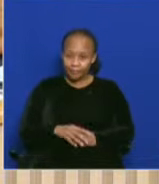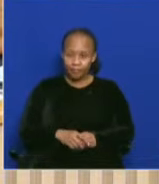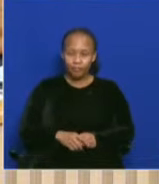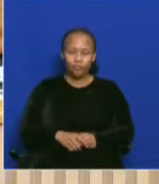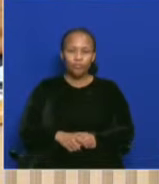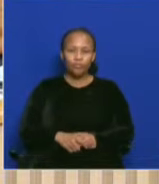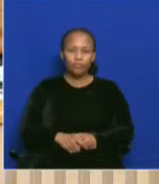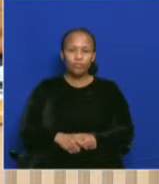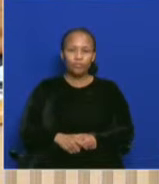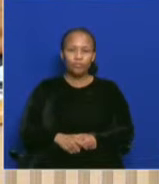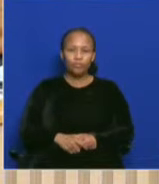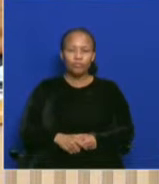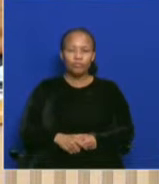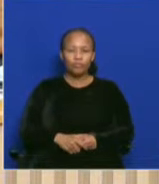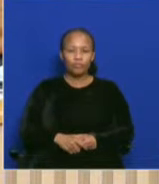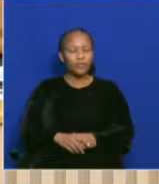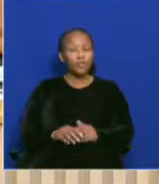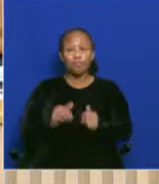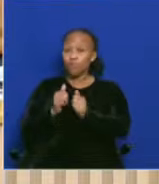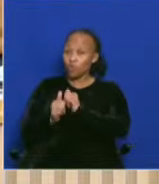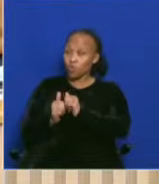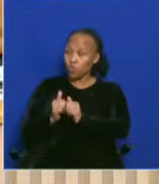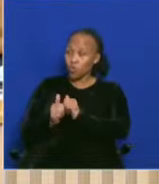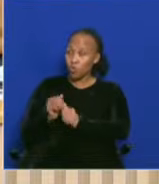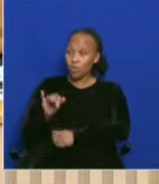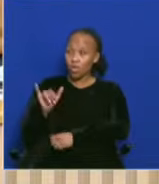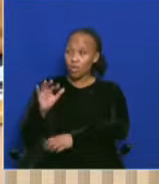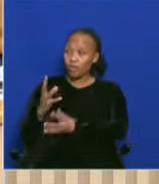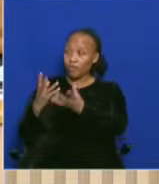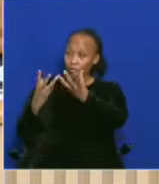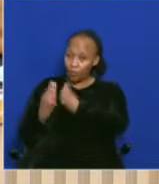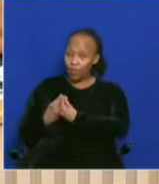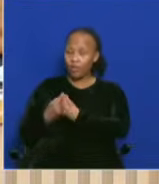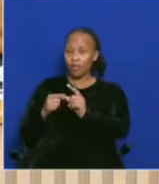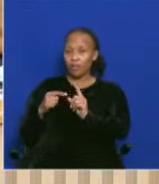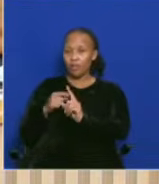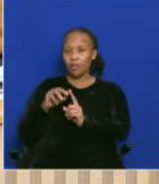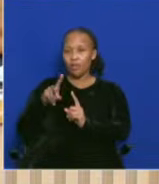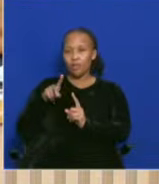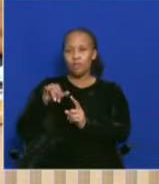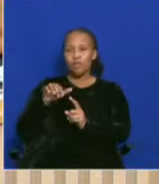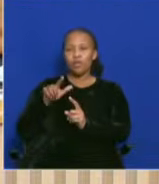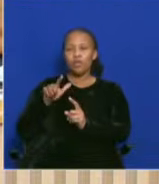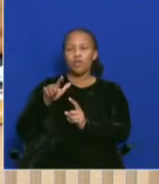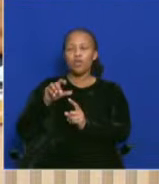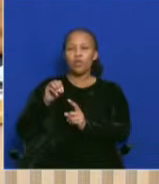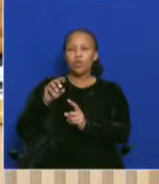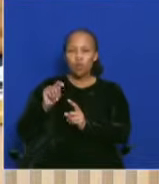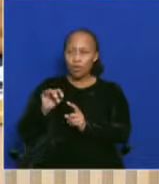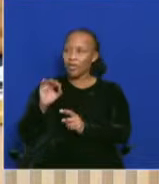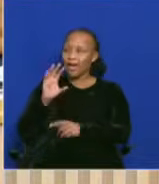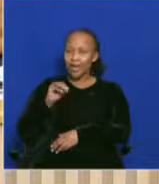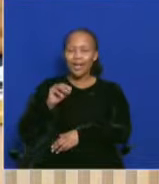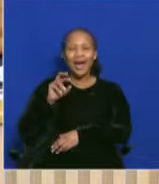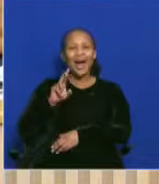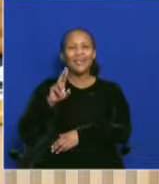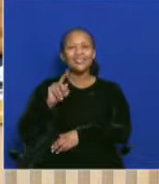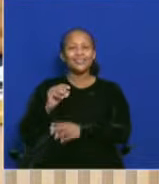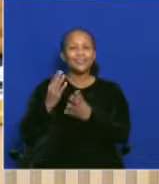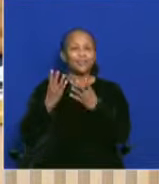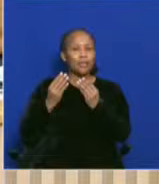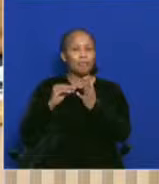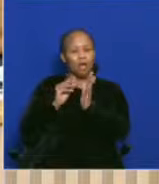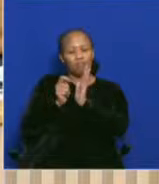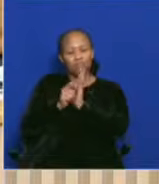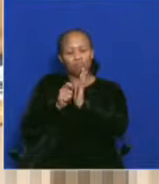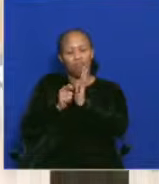Brew, when you are with the pilot, please ask him what's the RT number to fill in for the warehouse rental. I want to